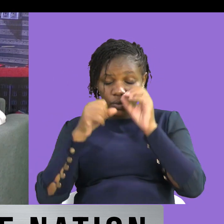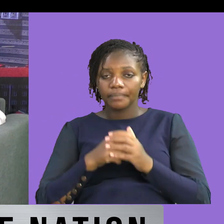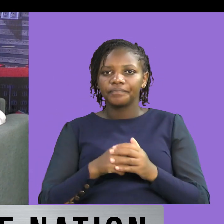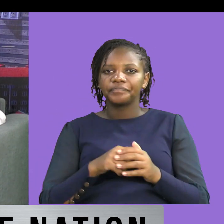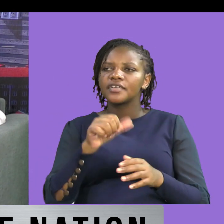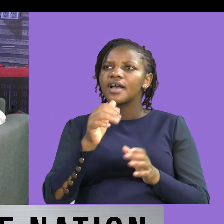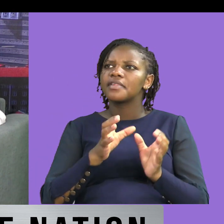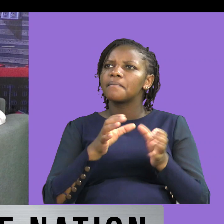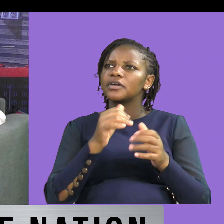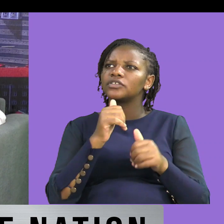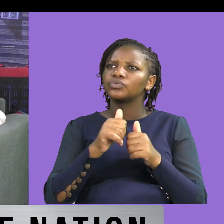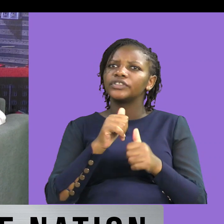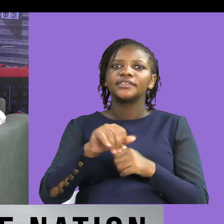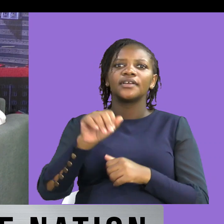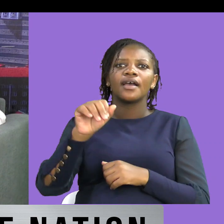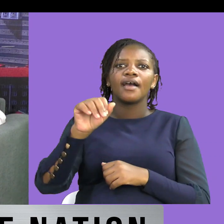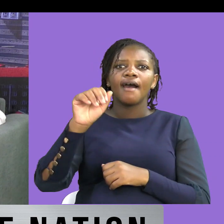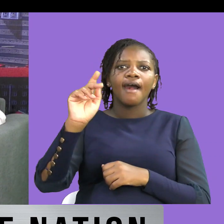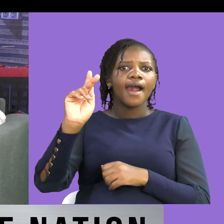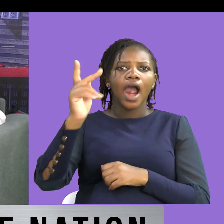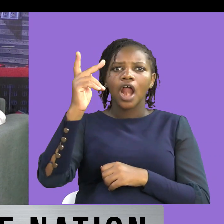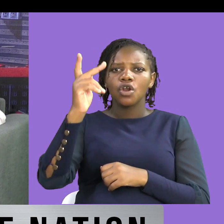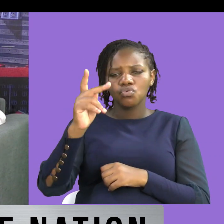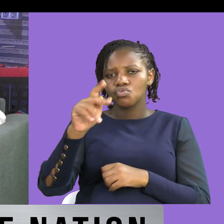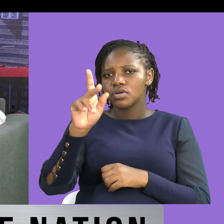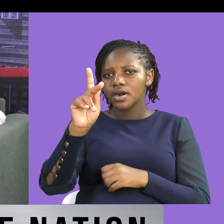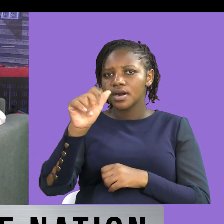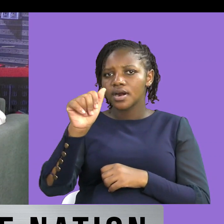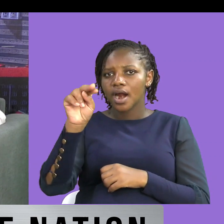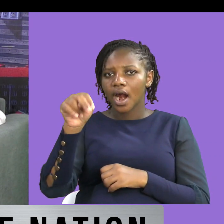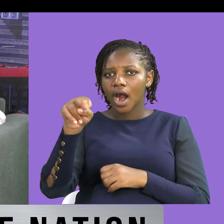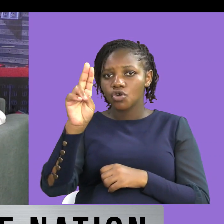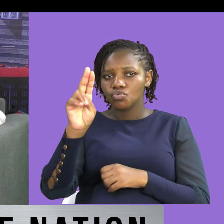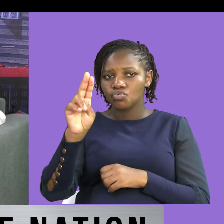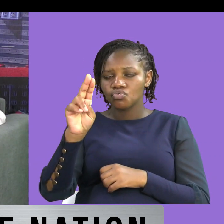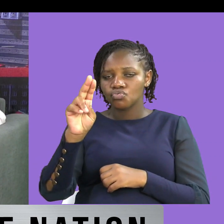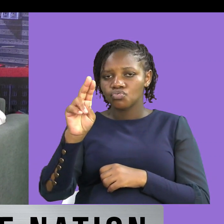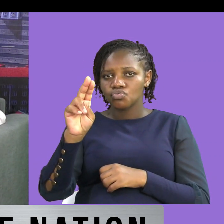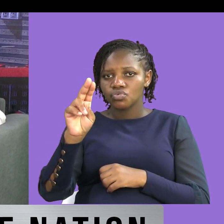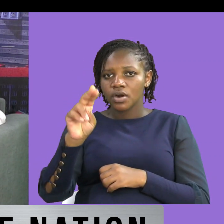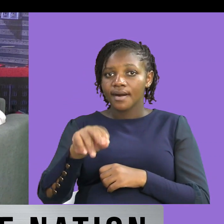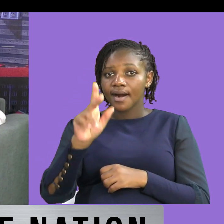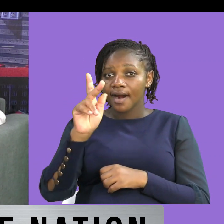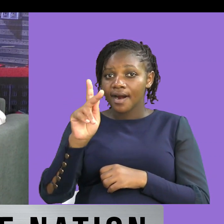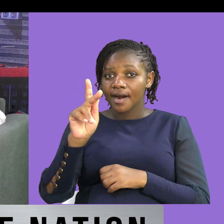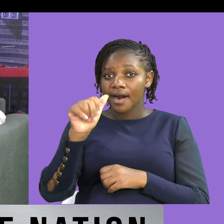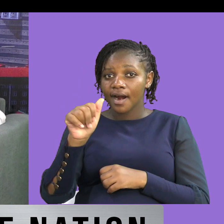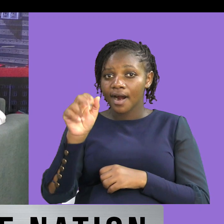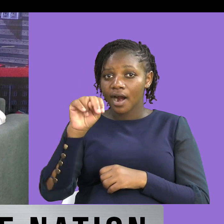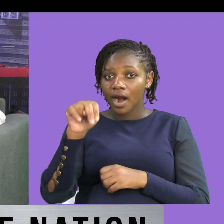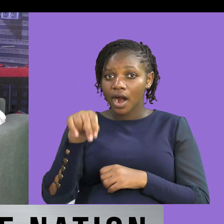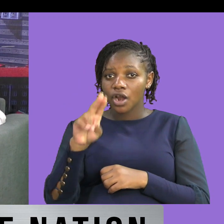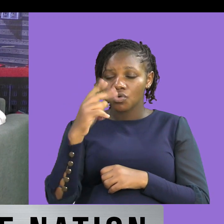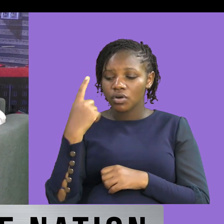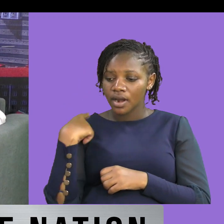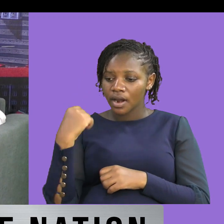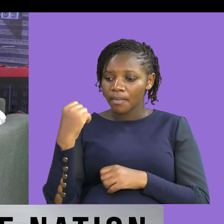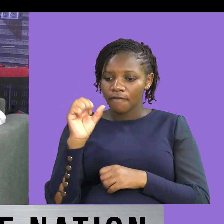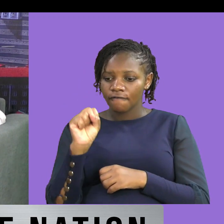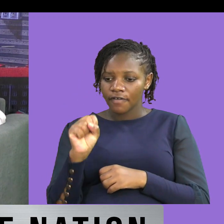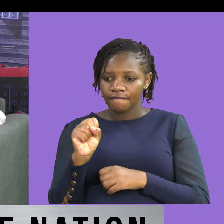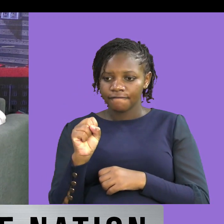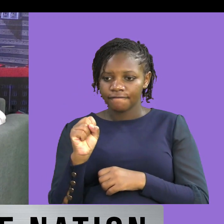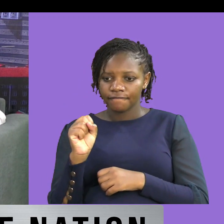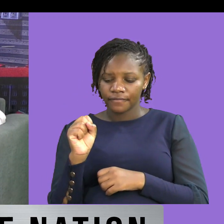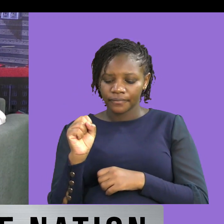party, by the way. Kanu. There is Kanu number 5. There is a money. No, there is a money. No. Kanu falls number 5.